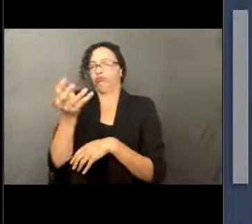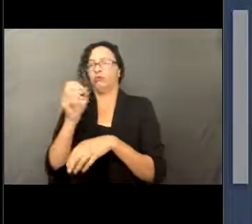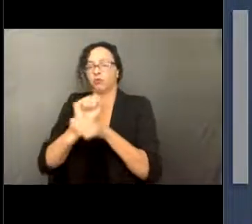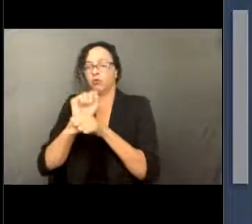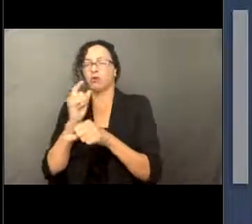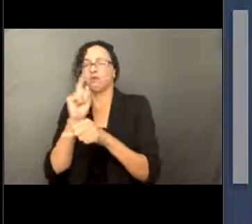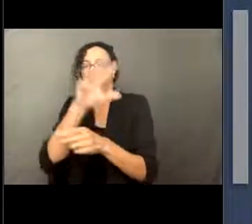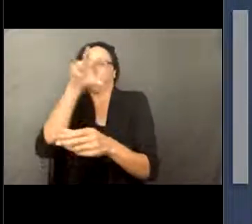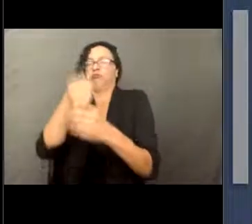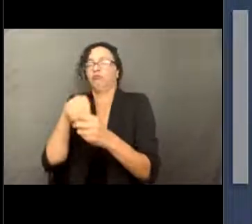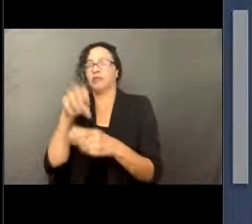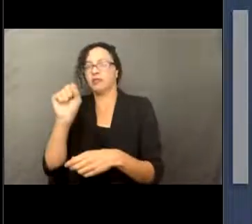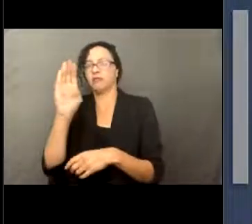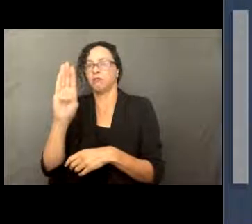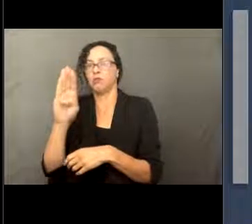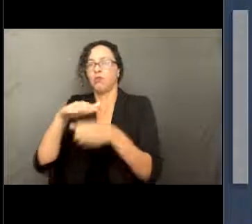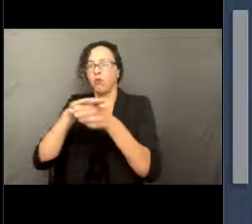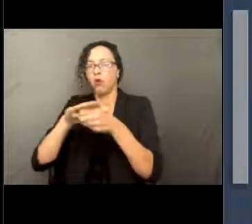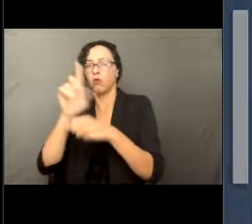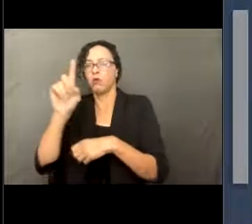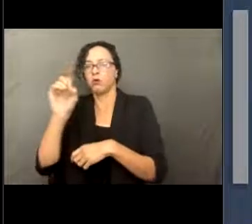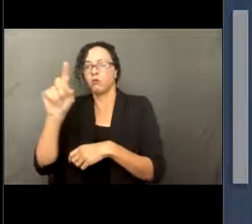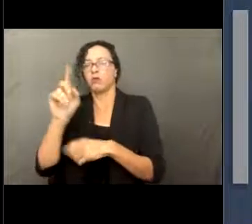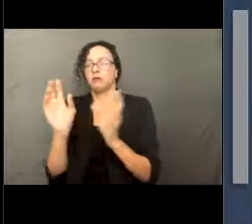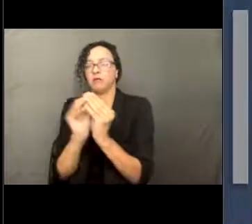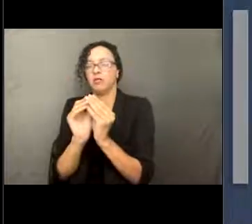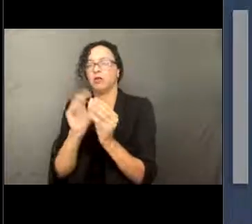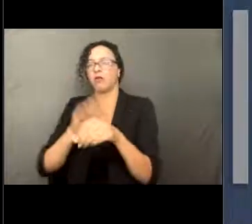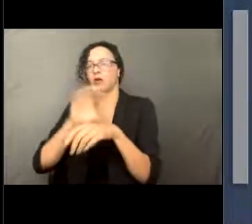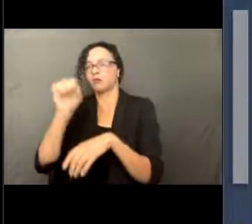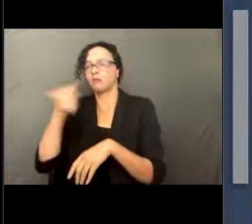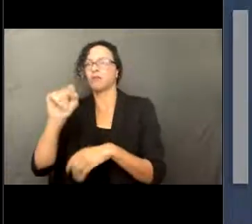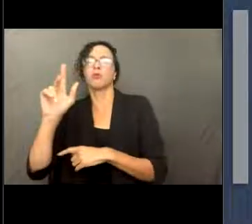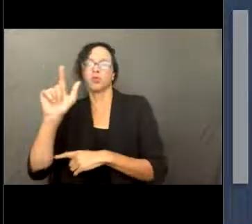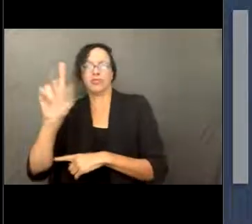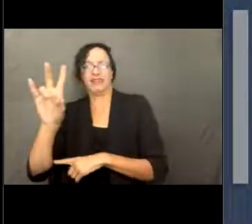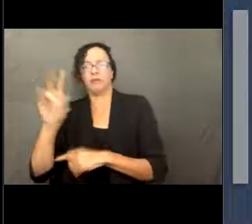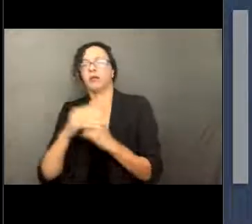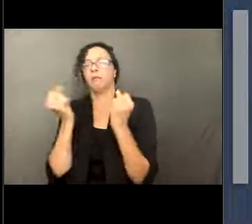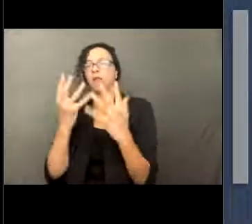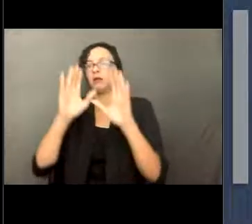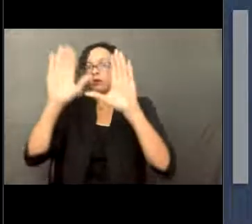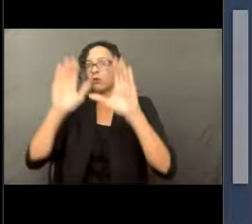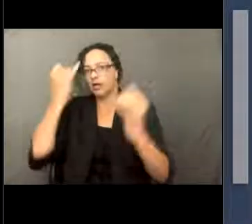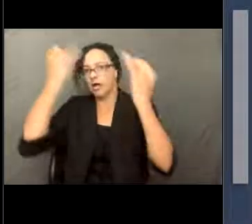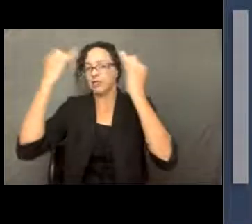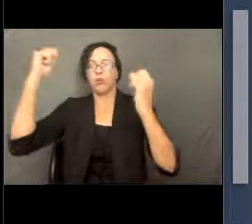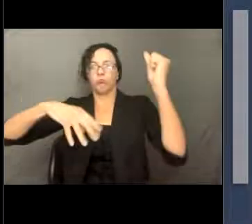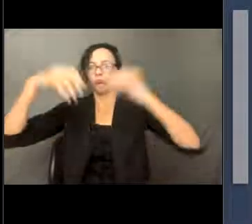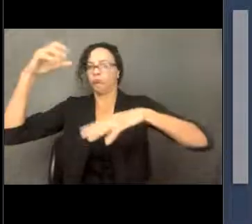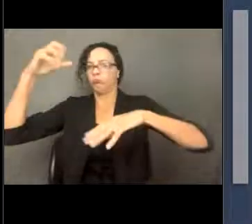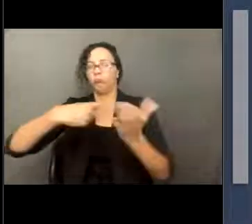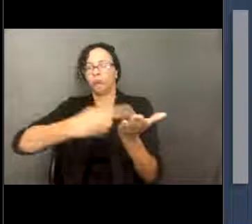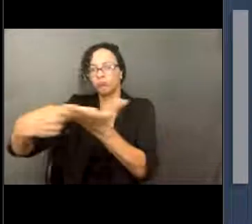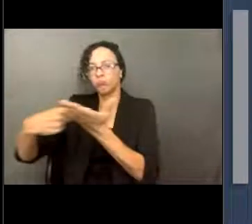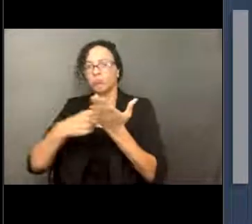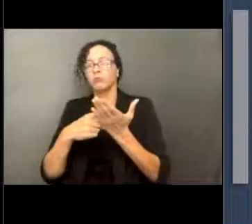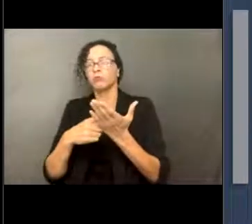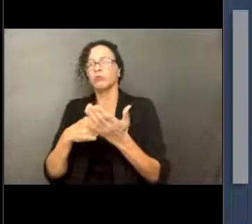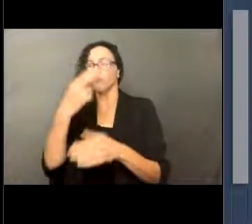meeting on September 27th. There were a lot of great ideas that were discussed during the brainstorming sessions on hydrogen